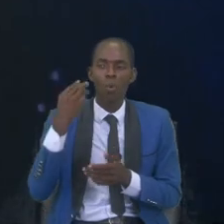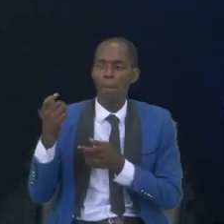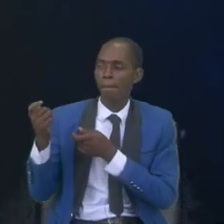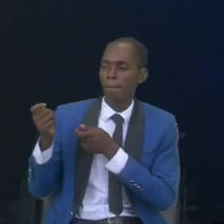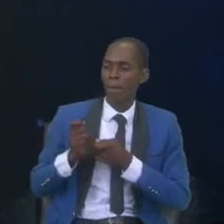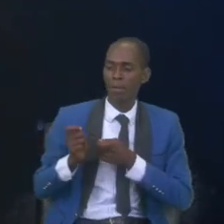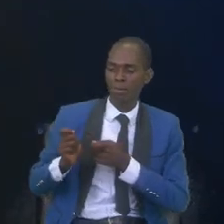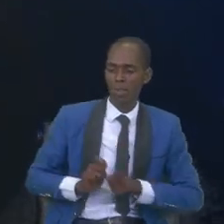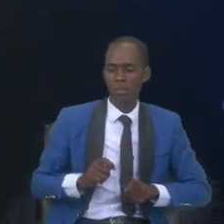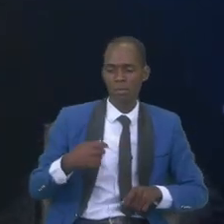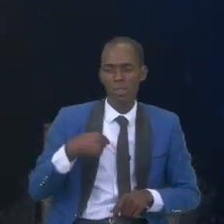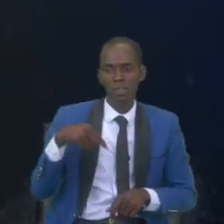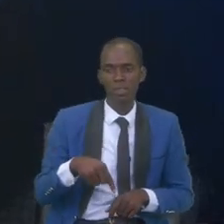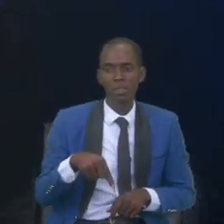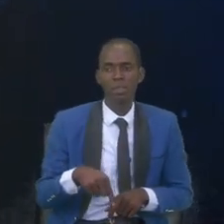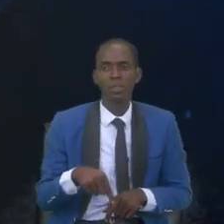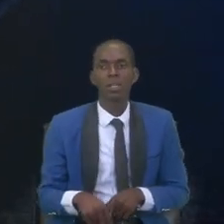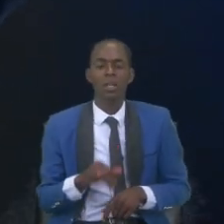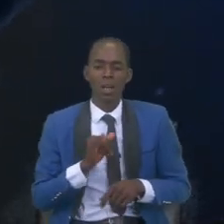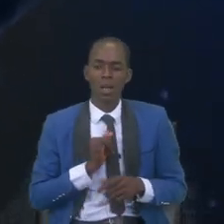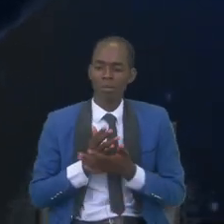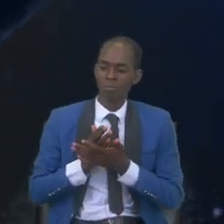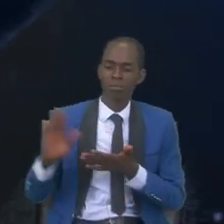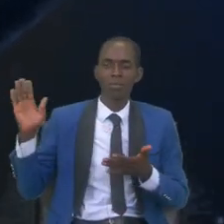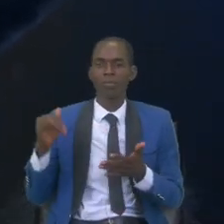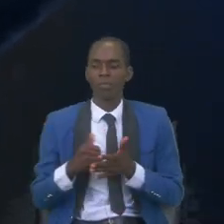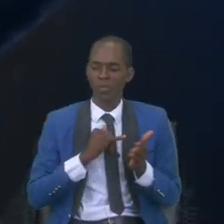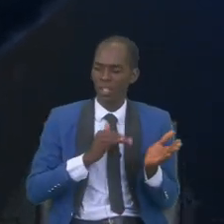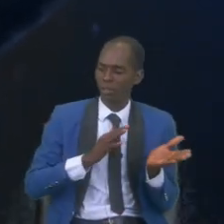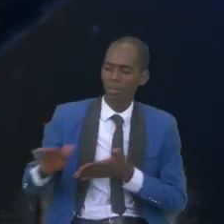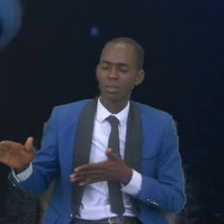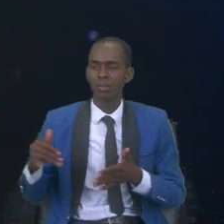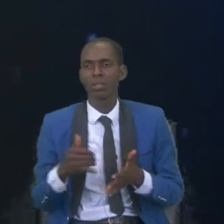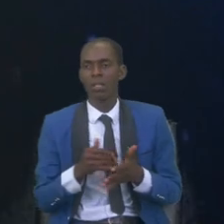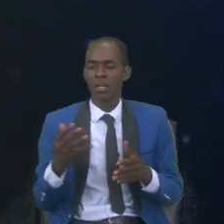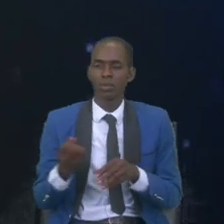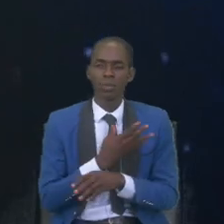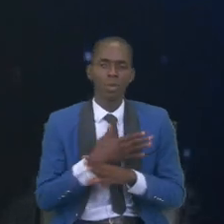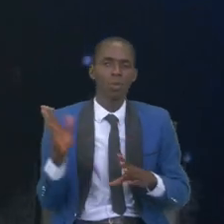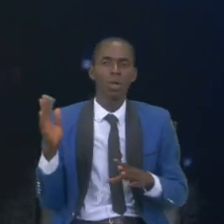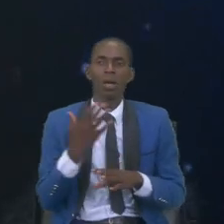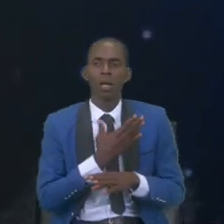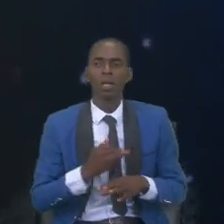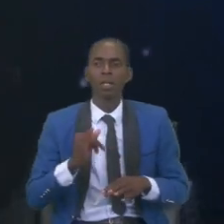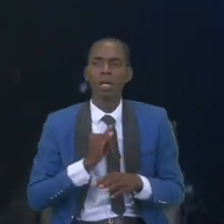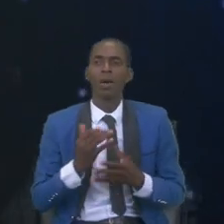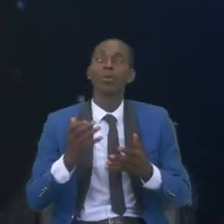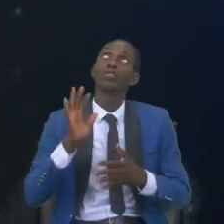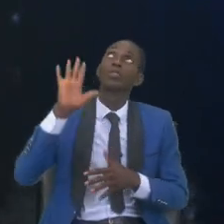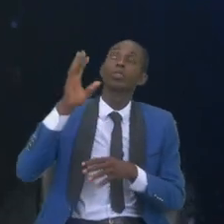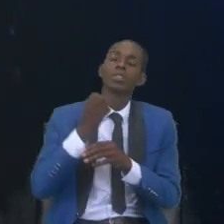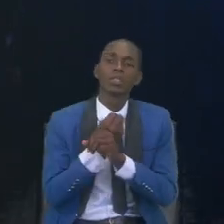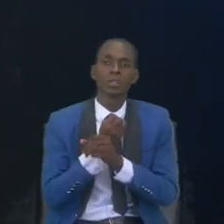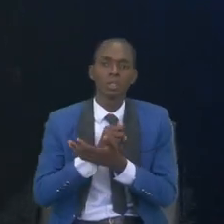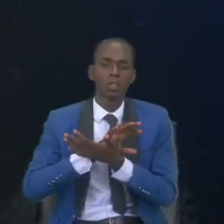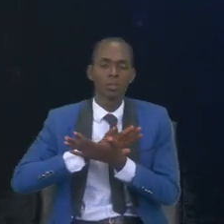me down, pulling me down, I reject, I throw away. And I want your sanctifying flame